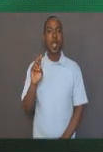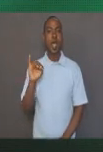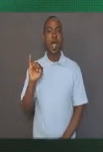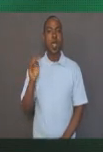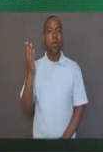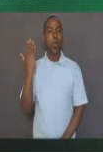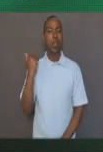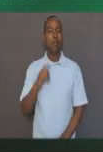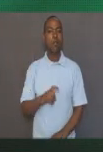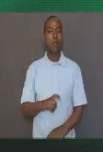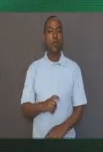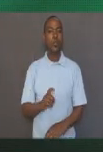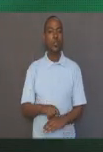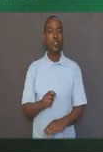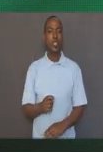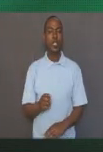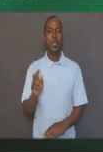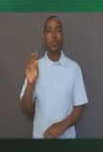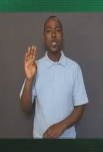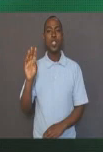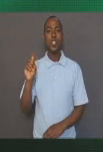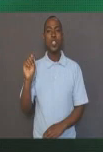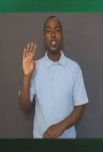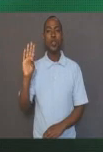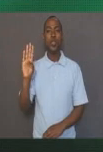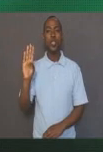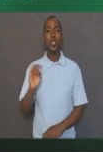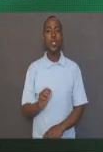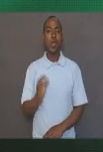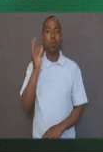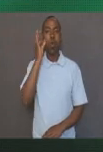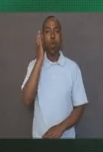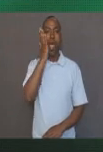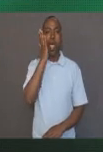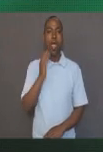also researches on tuberculosis, malaria,